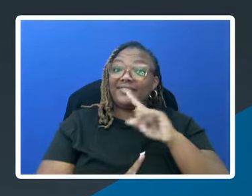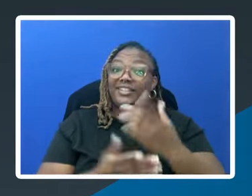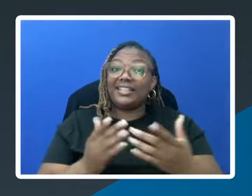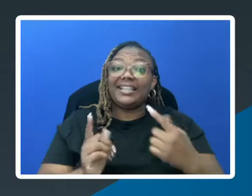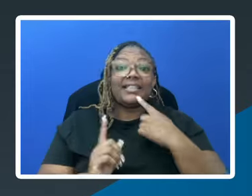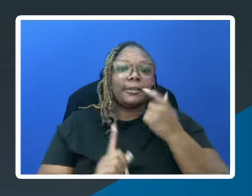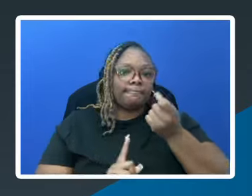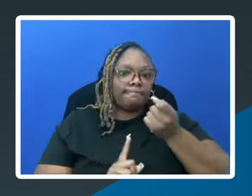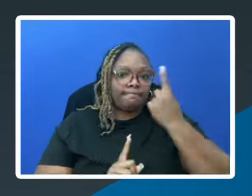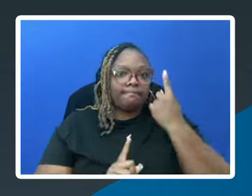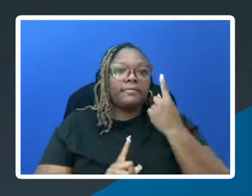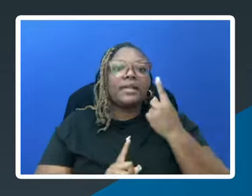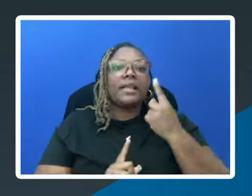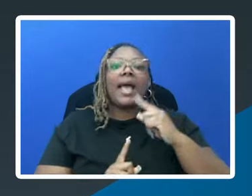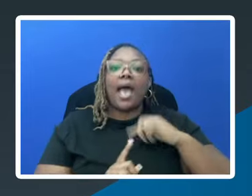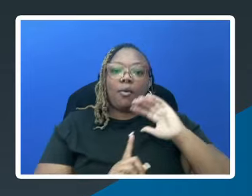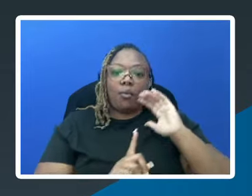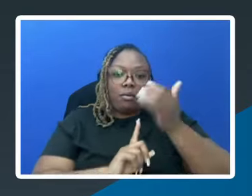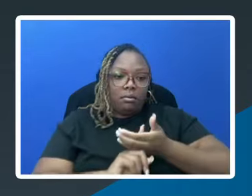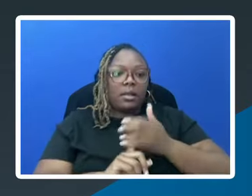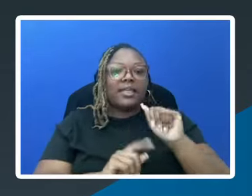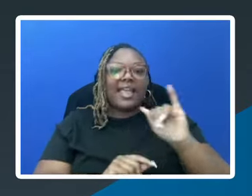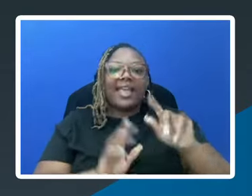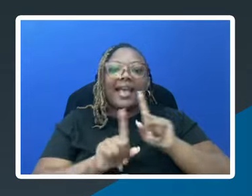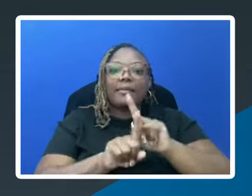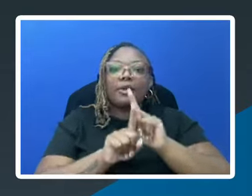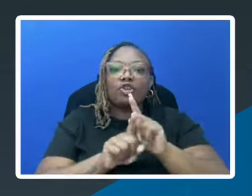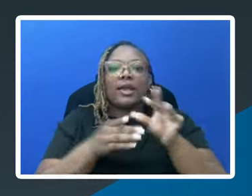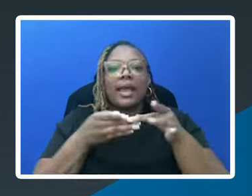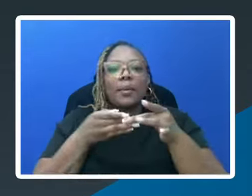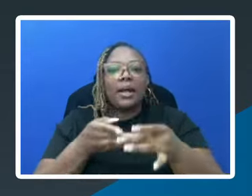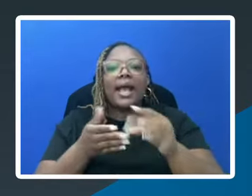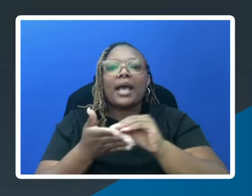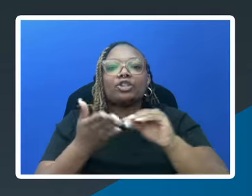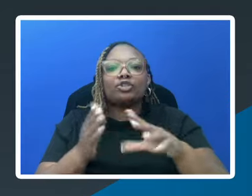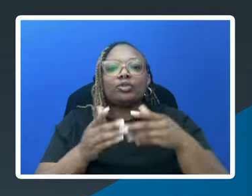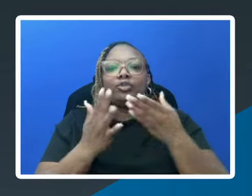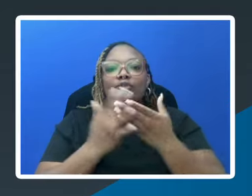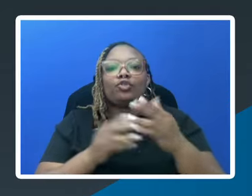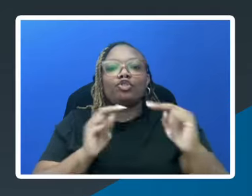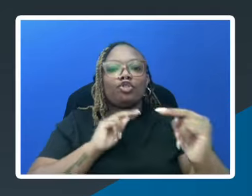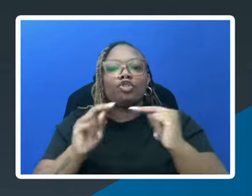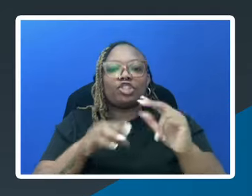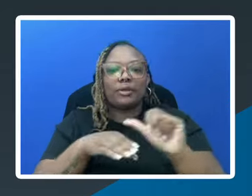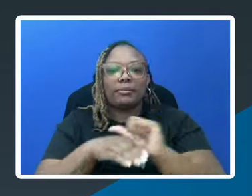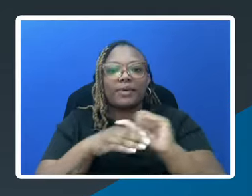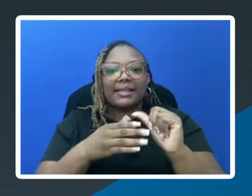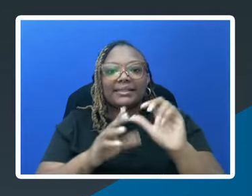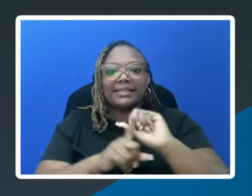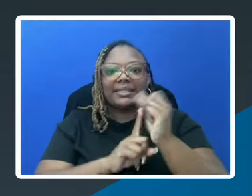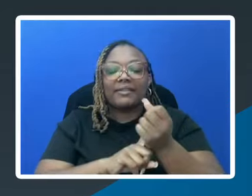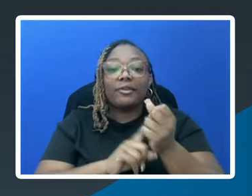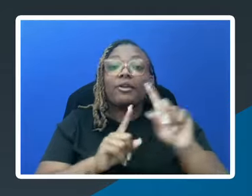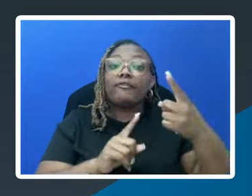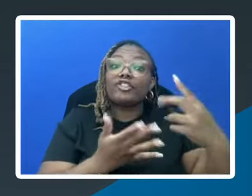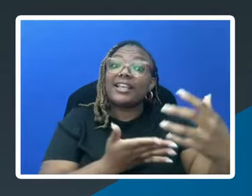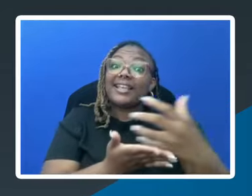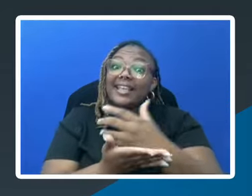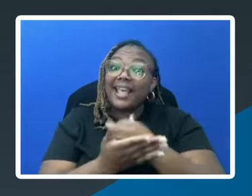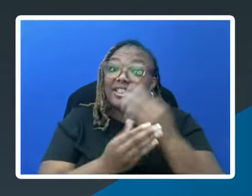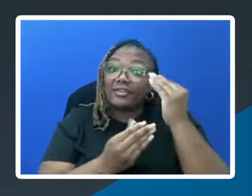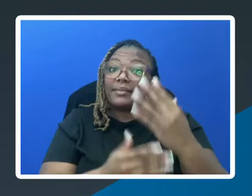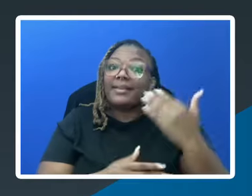role of an AI mentor and guide the student through this negotiation practice scenario. Let's begin with step one, gather information. Hi, I'm an AI mentor and I'm here to